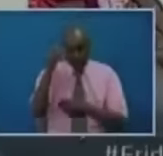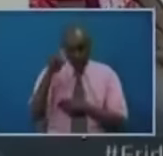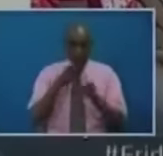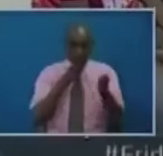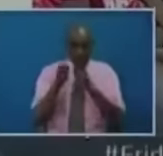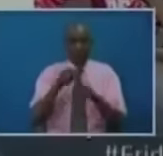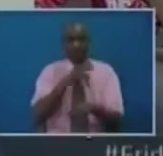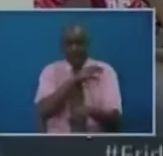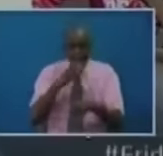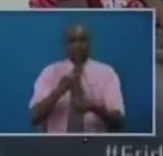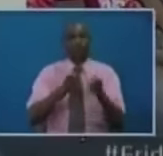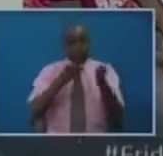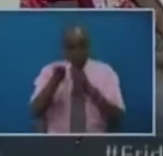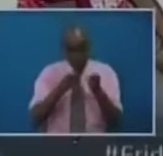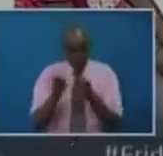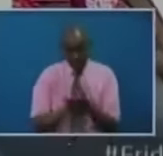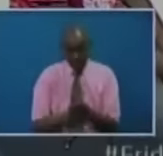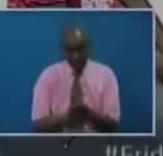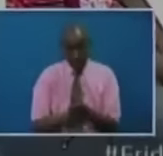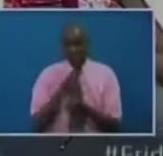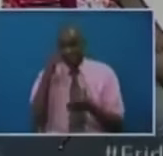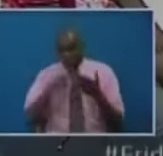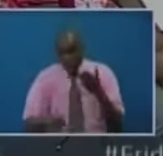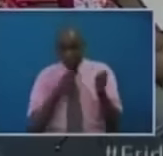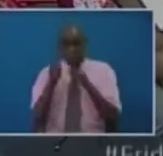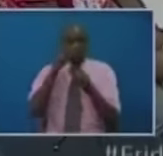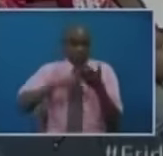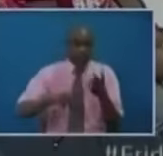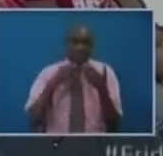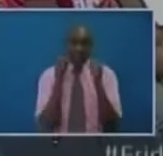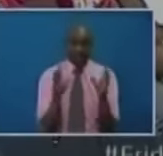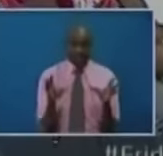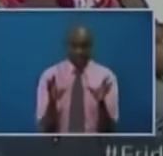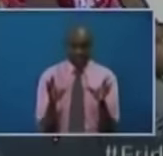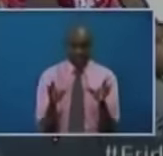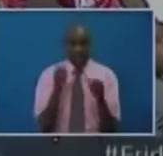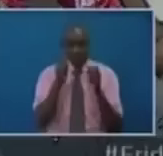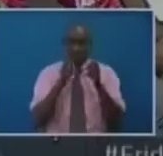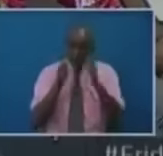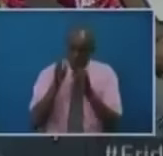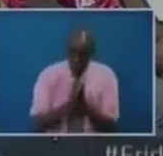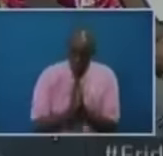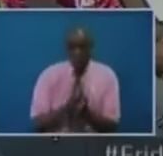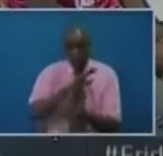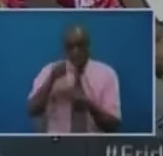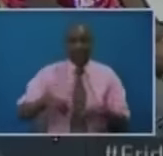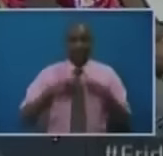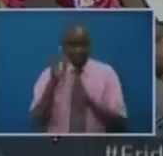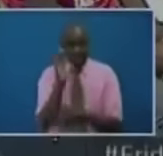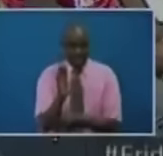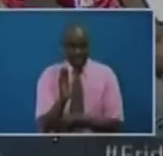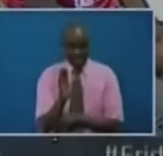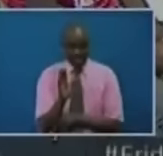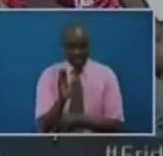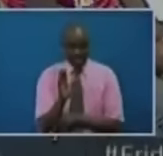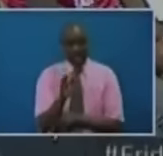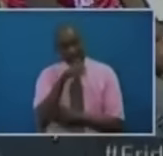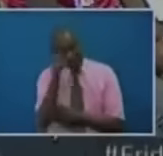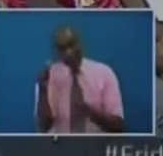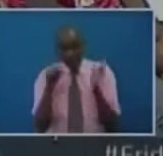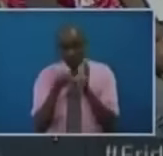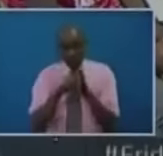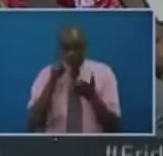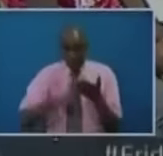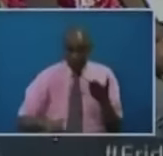to rule. He didn't say exactly what you are going to rule. You can rule all reigns of your life. But now the problem